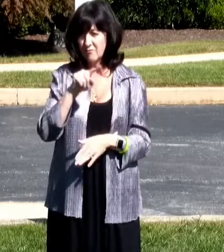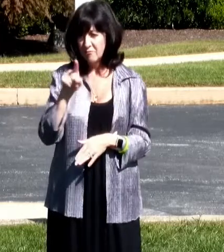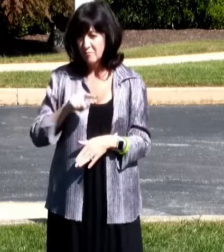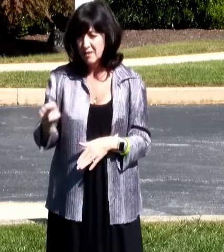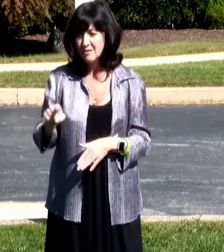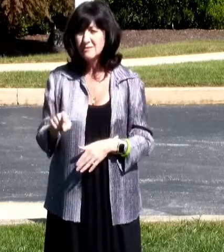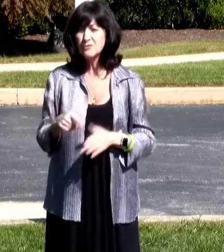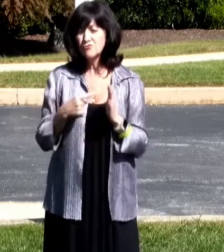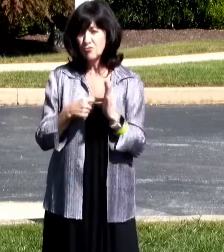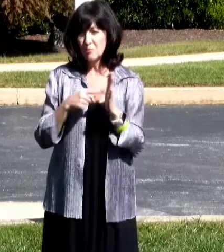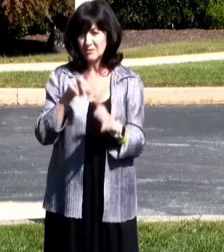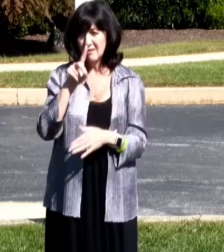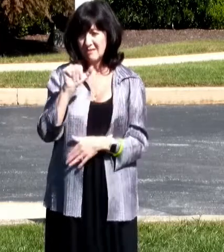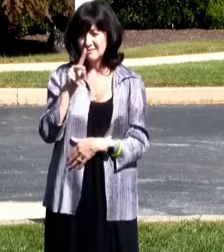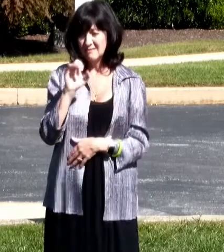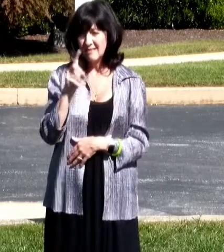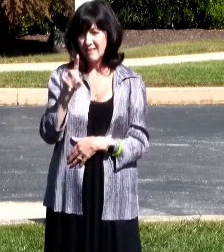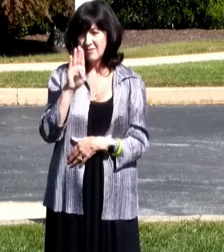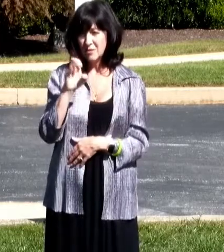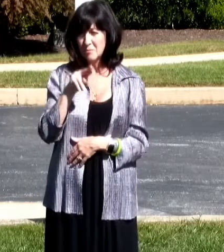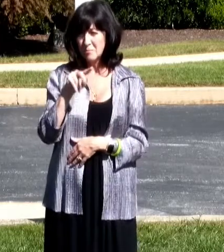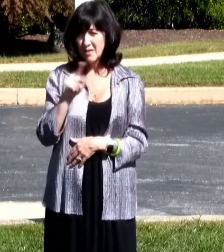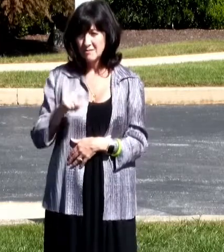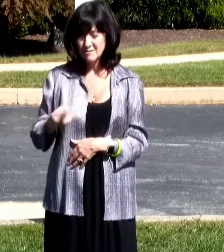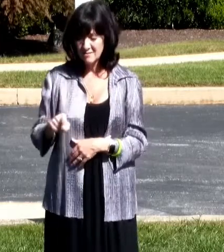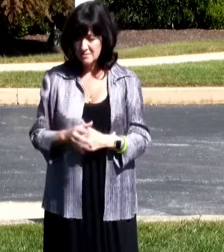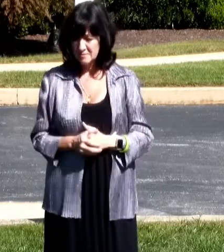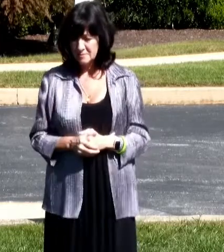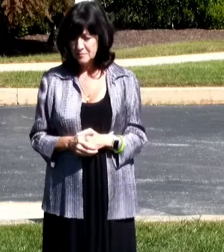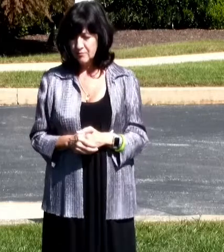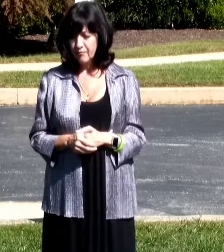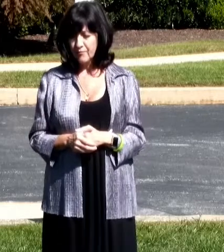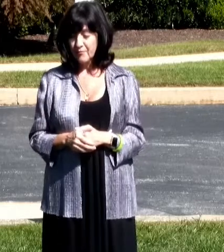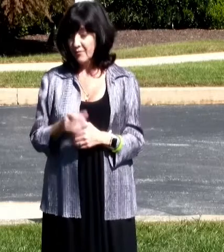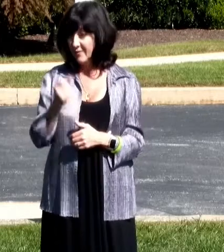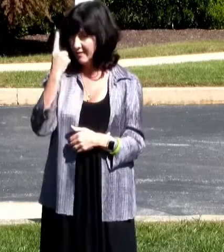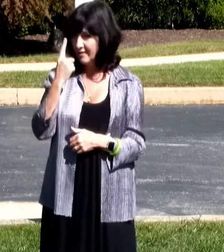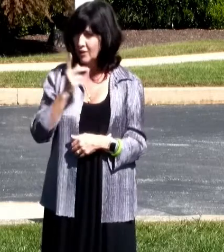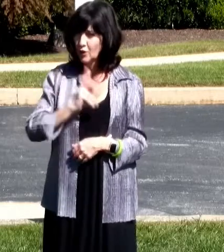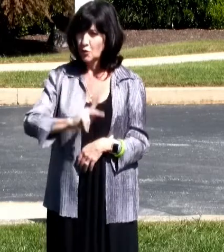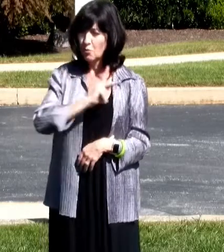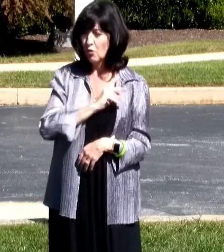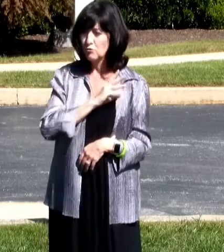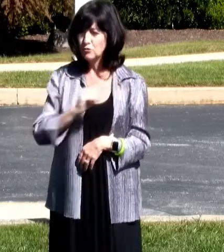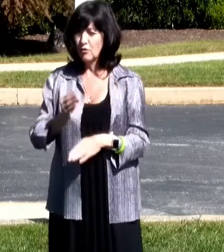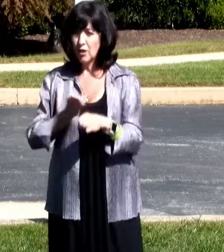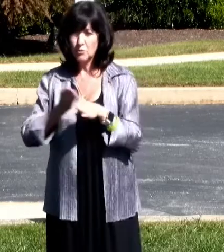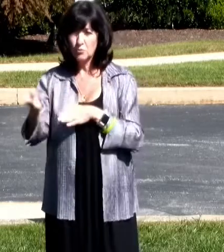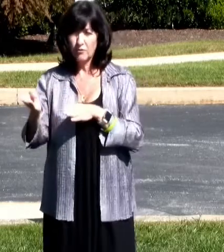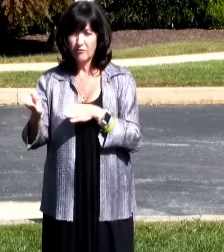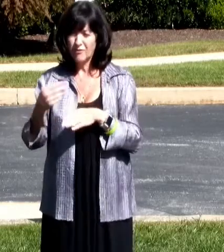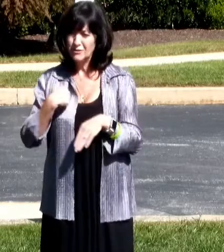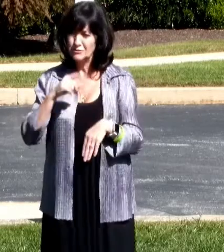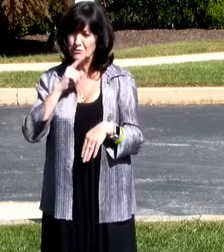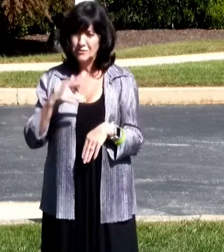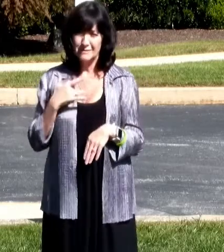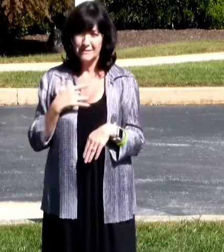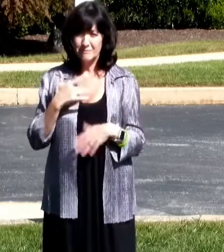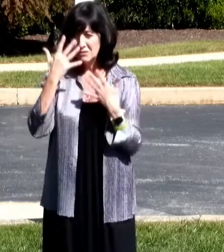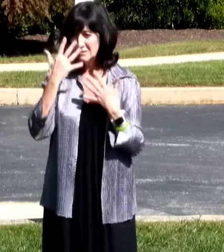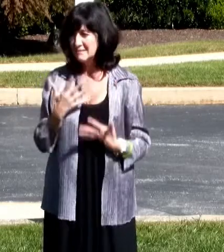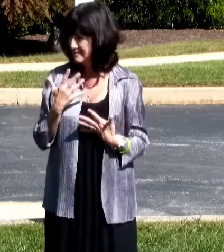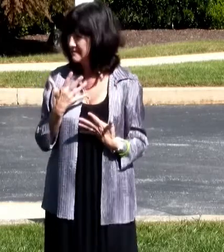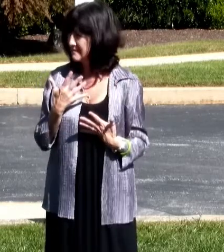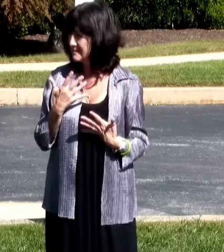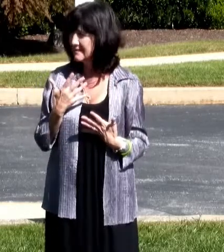David Bentz, on a personal and a professional level, it's extremely sad that he will not be